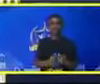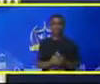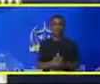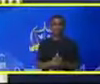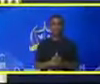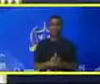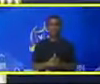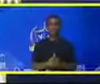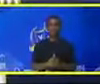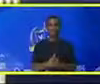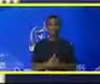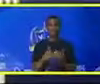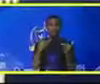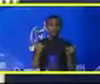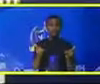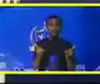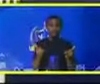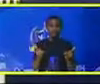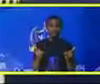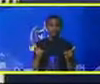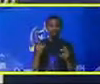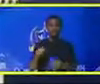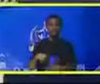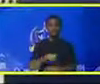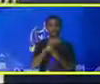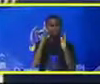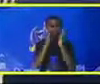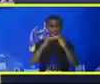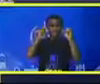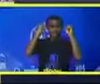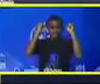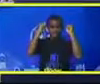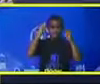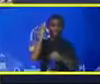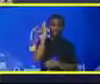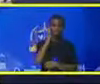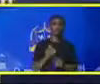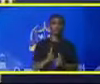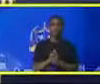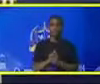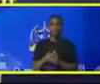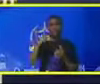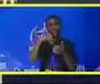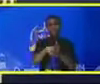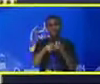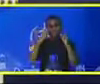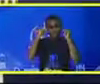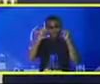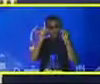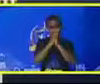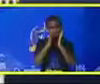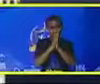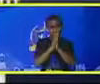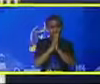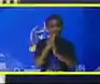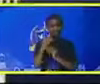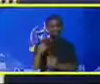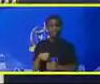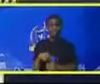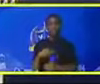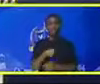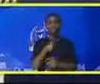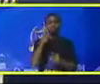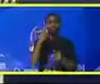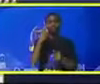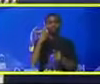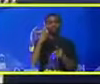So ladies and gentlemen, we are going to pray. And in that prayer, I'm going to be speaking over your